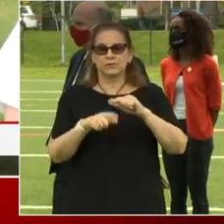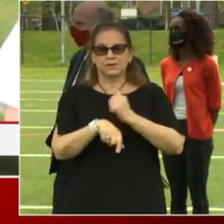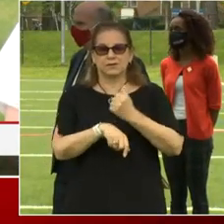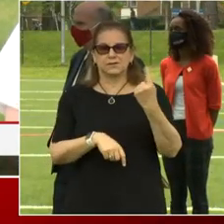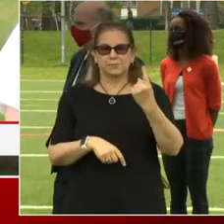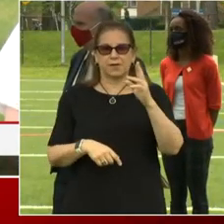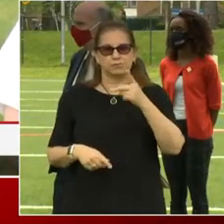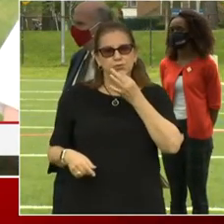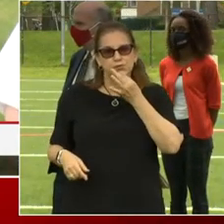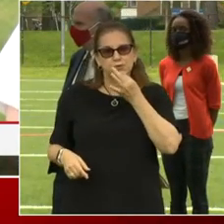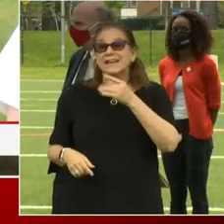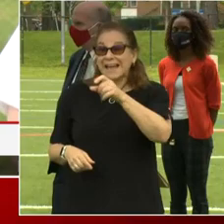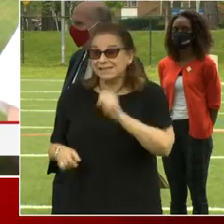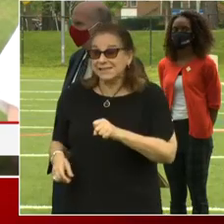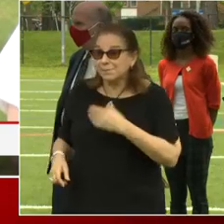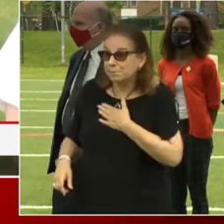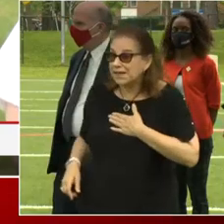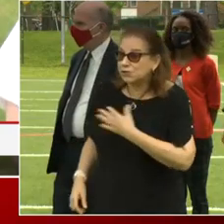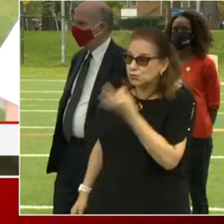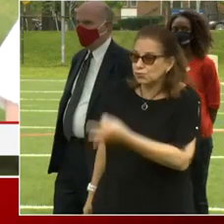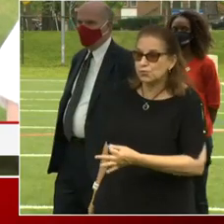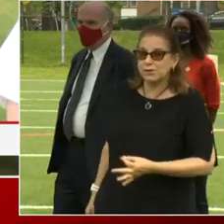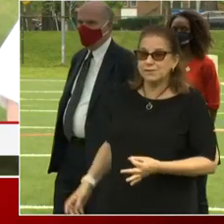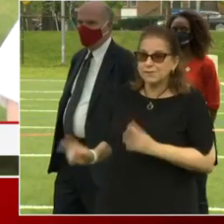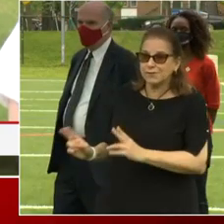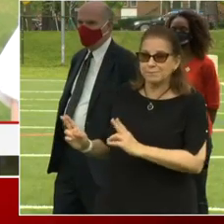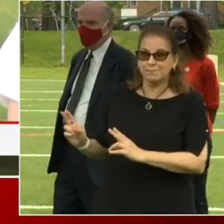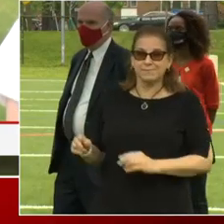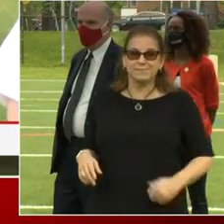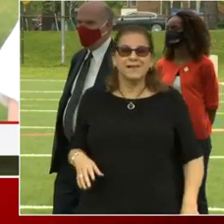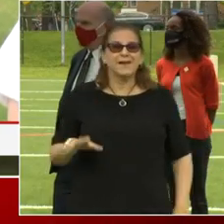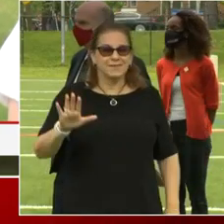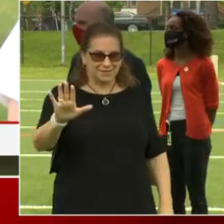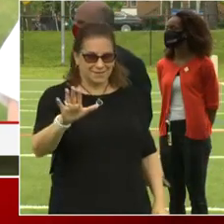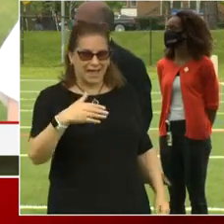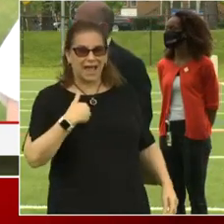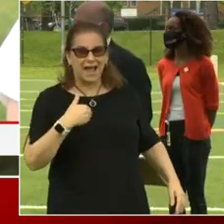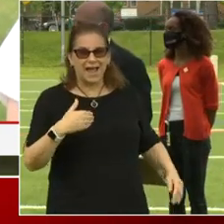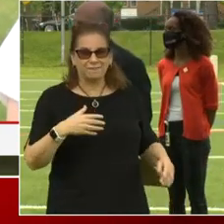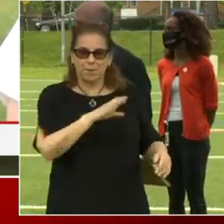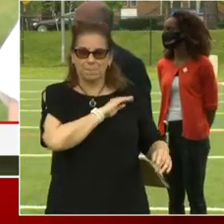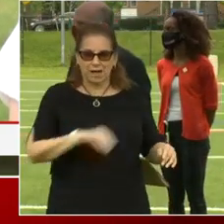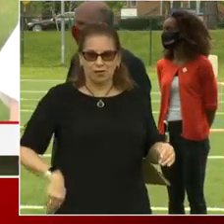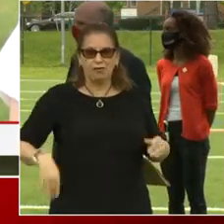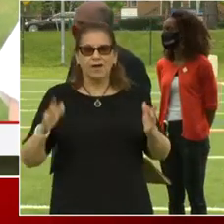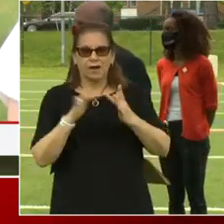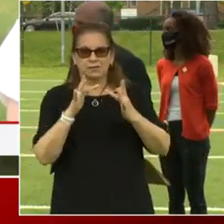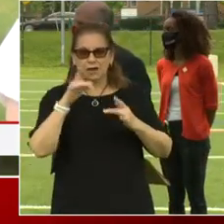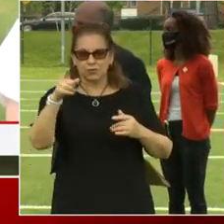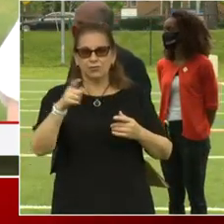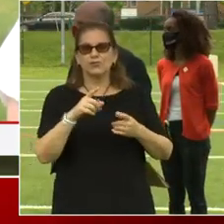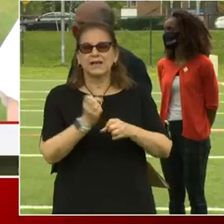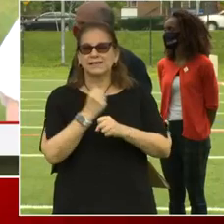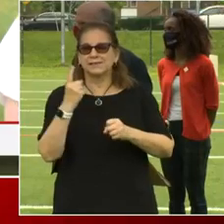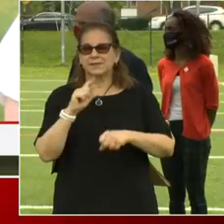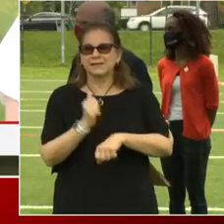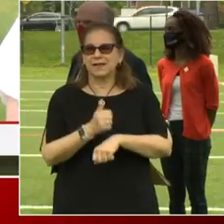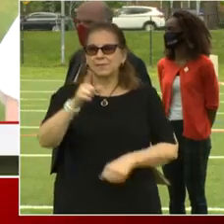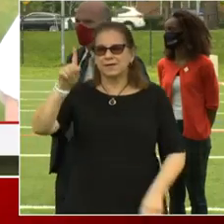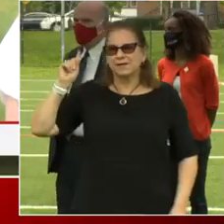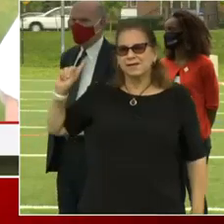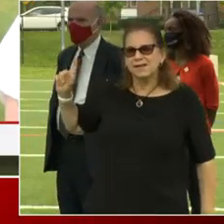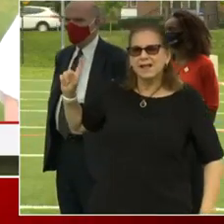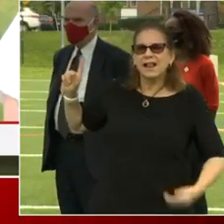than later, I will have Commander Fitzgerald to connect with you. But we'll get something set up soon so we can come out and then we can